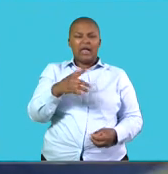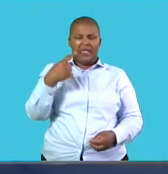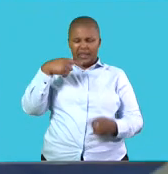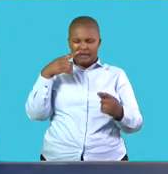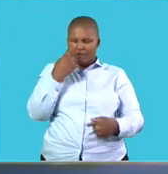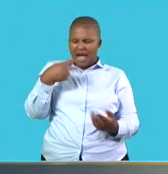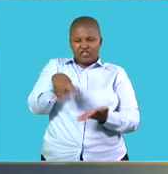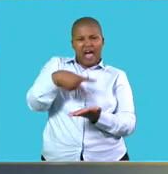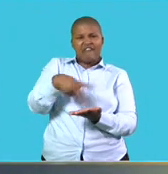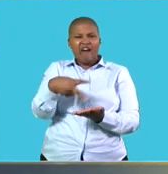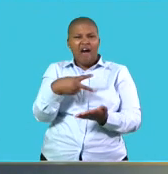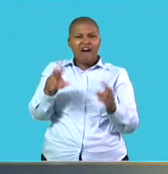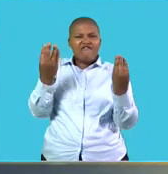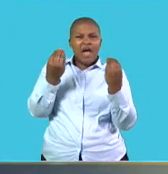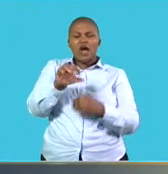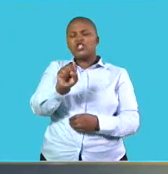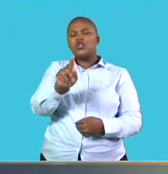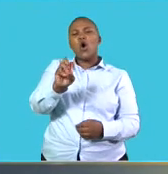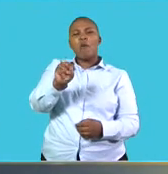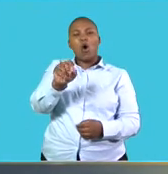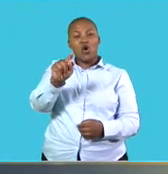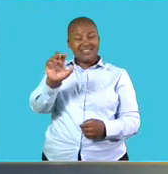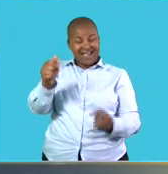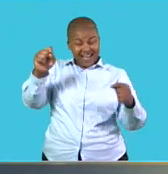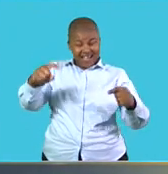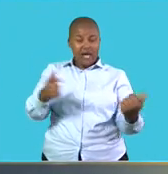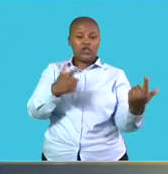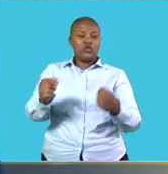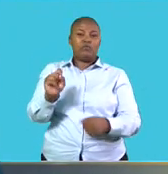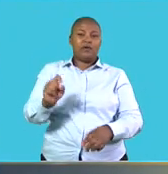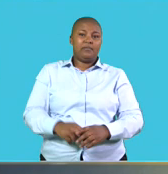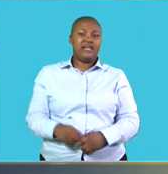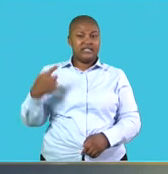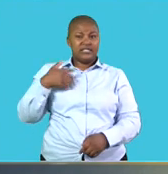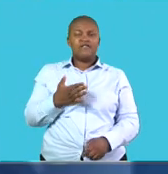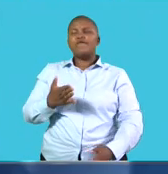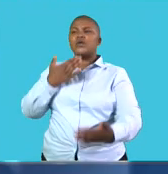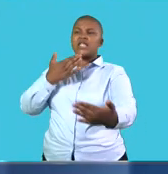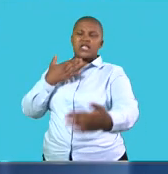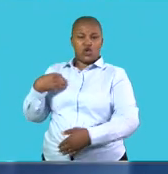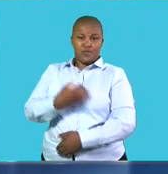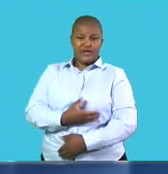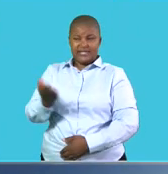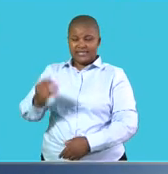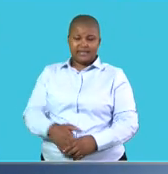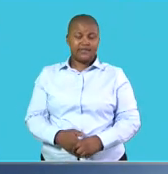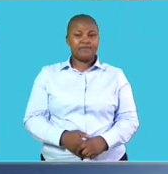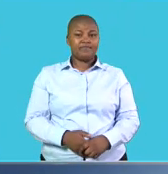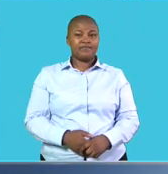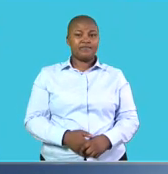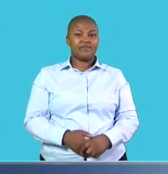are dancing down there, those that need to. We want to thank you, President. Our people